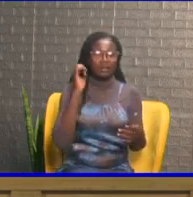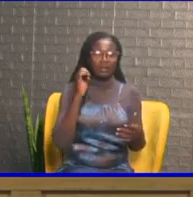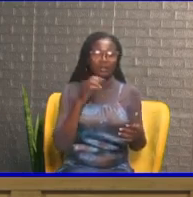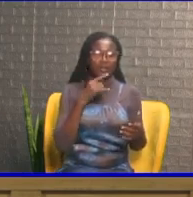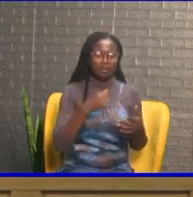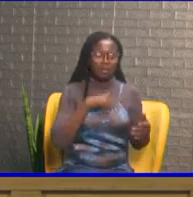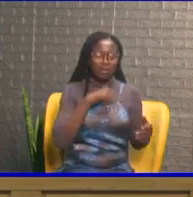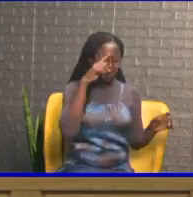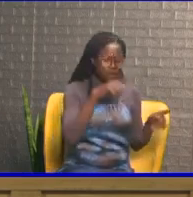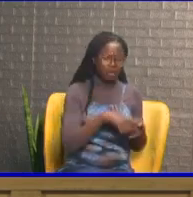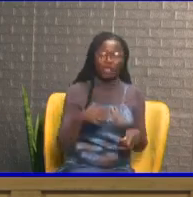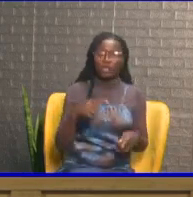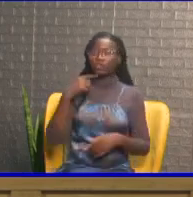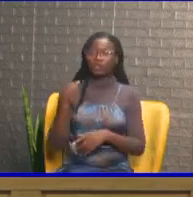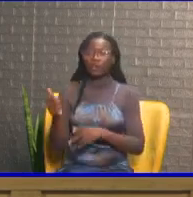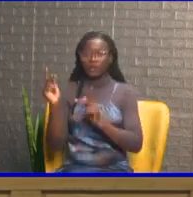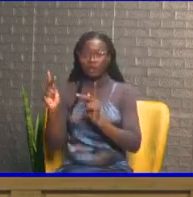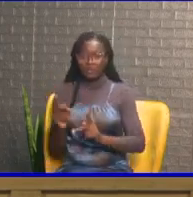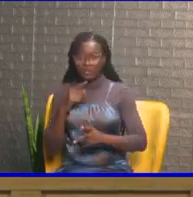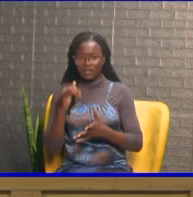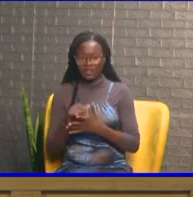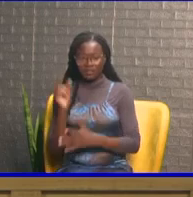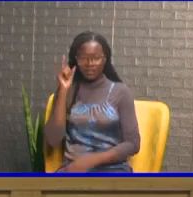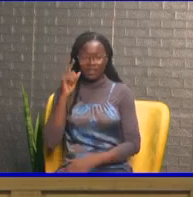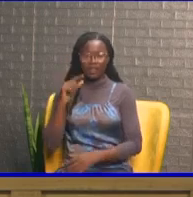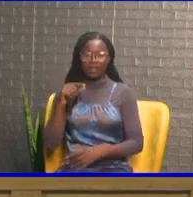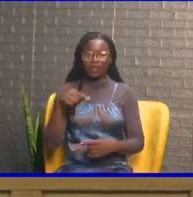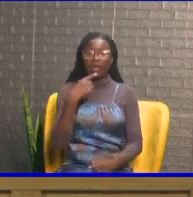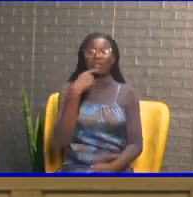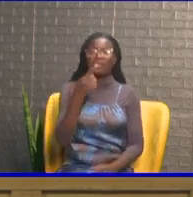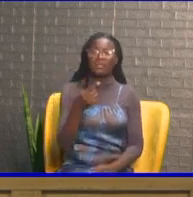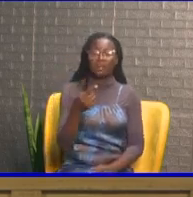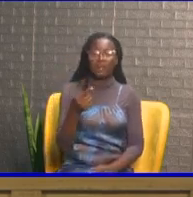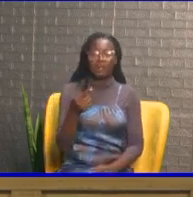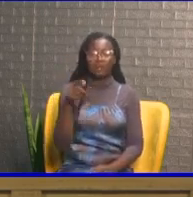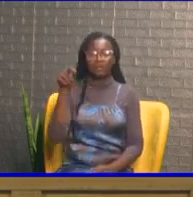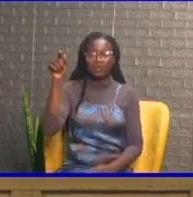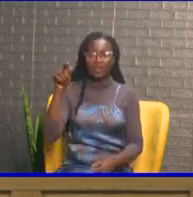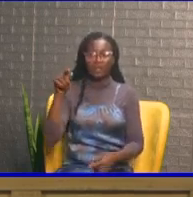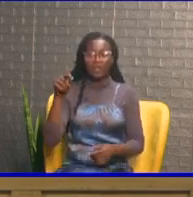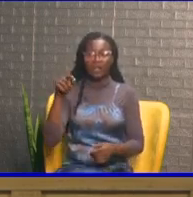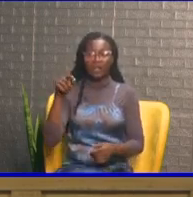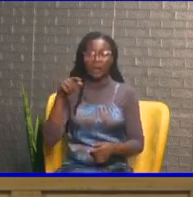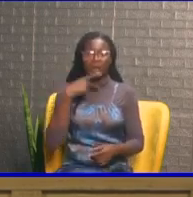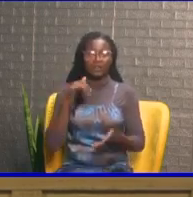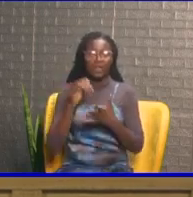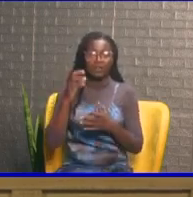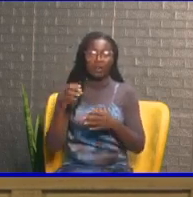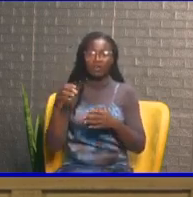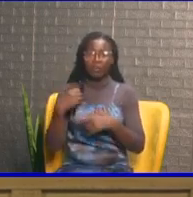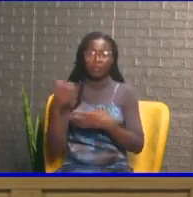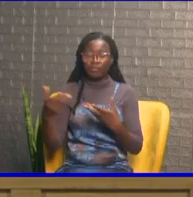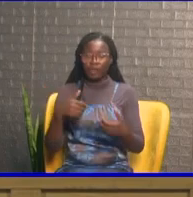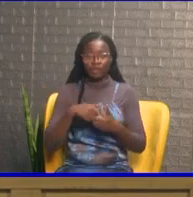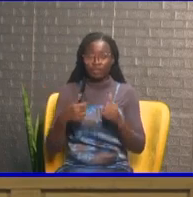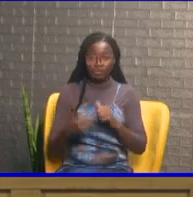because the person came to this church, and the person said, listen, go and tell what you did. That guy is going to cause trouble inside this church. He said, because I told him this, and he said,